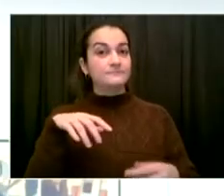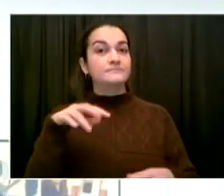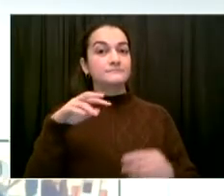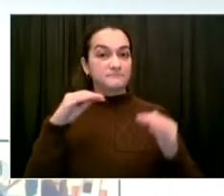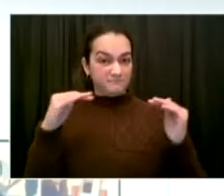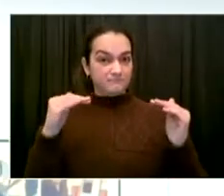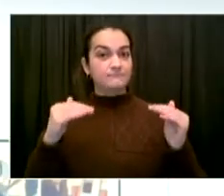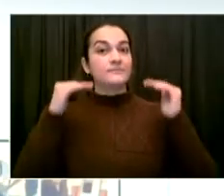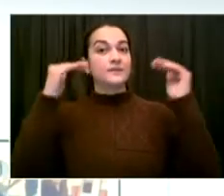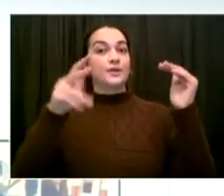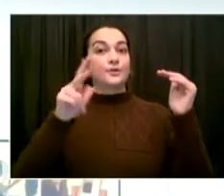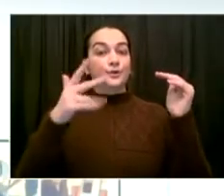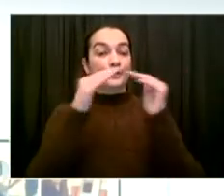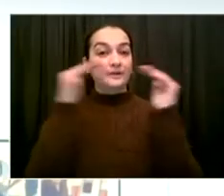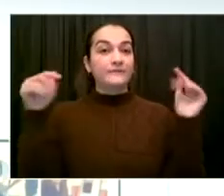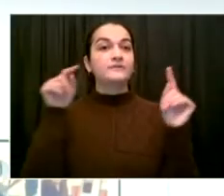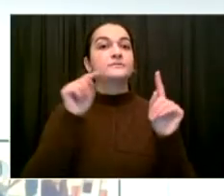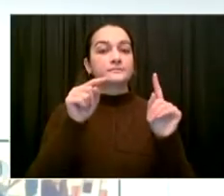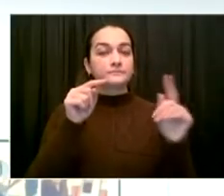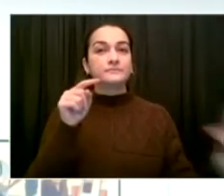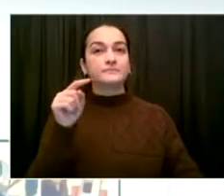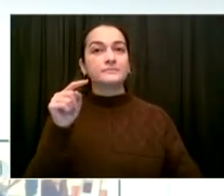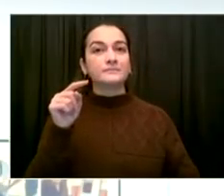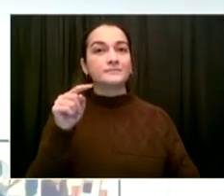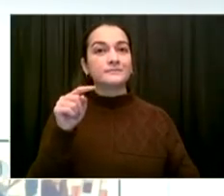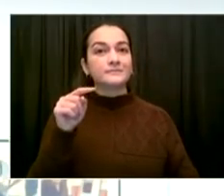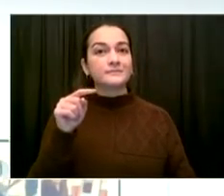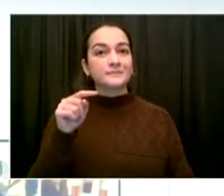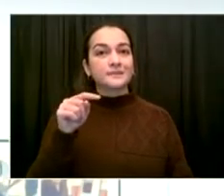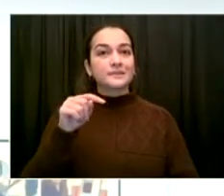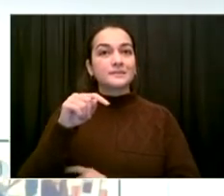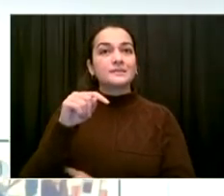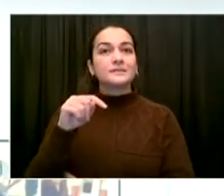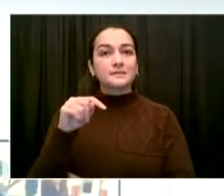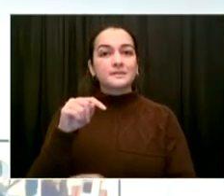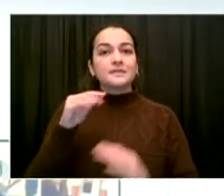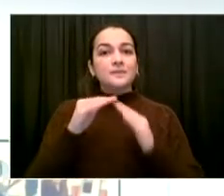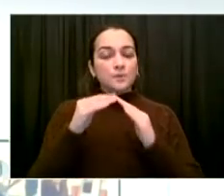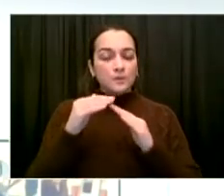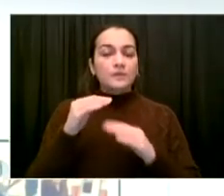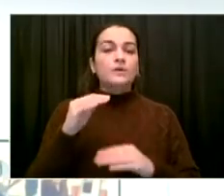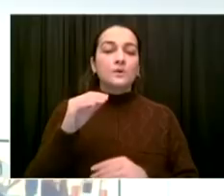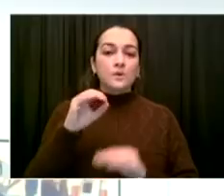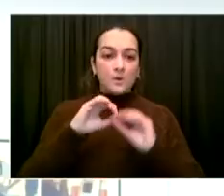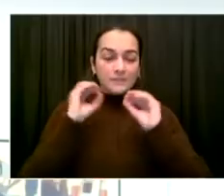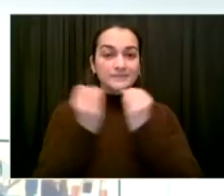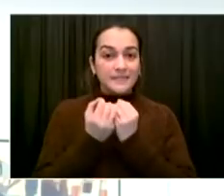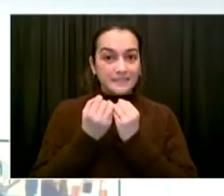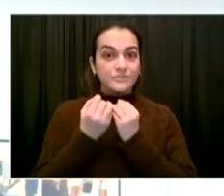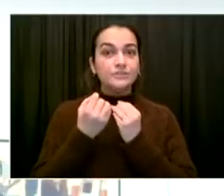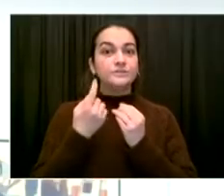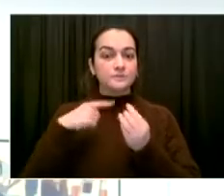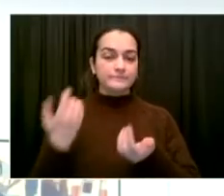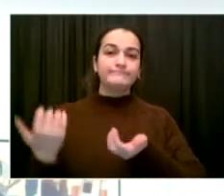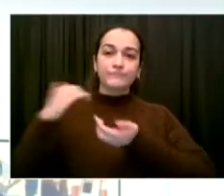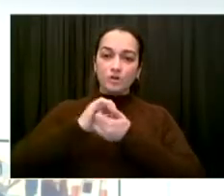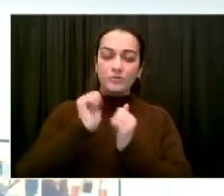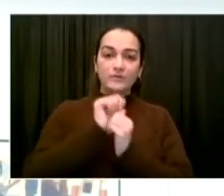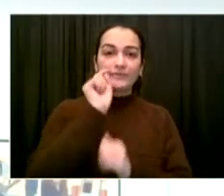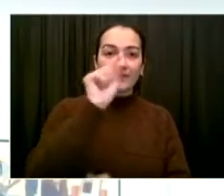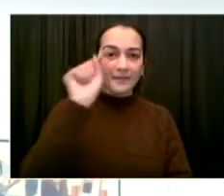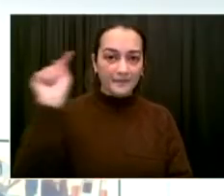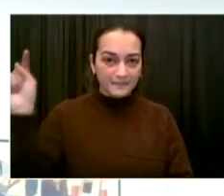robust network of over 100 CBOs that we work with that help us to get the word out, and that are also